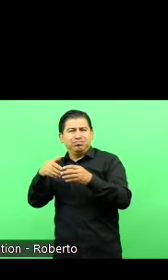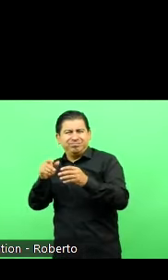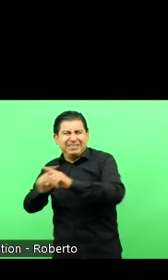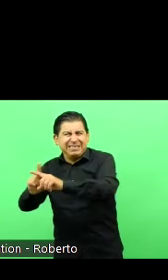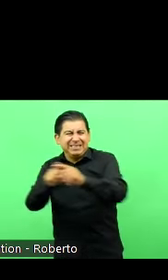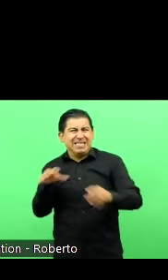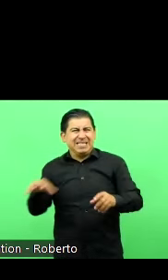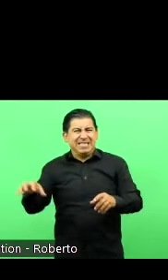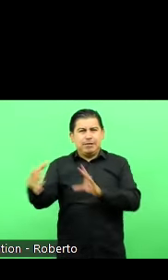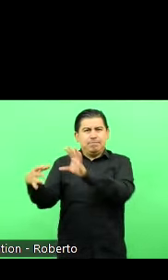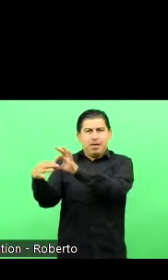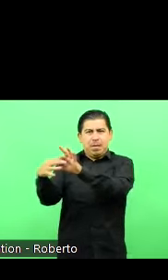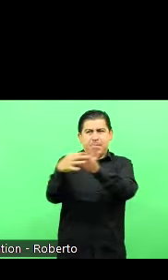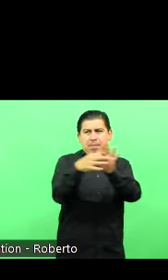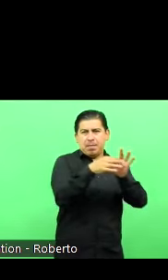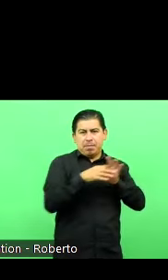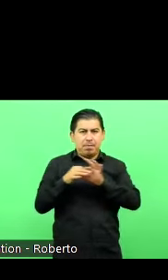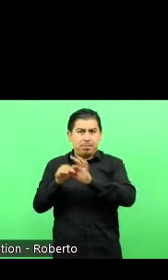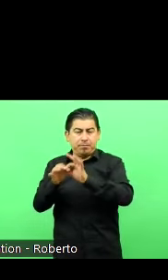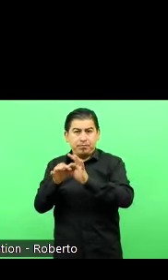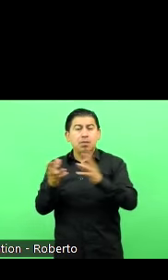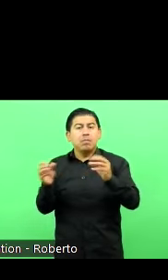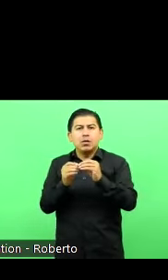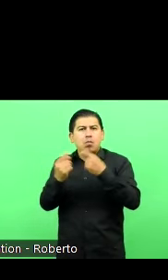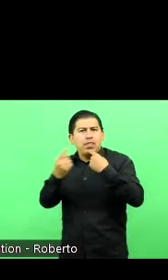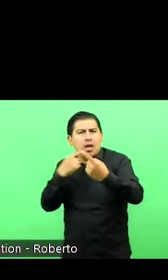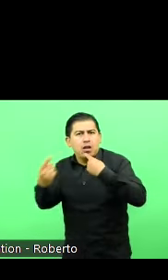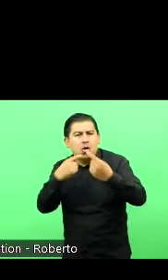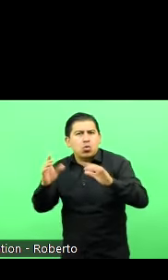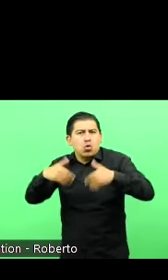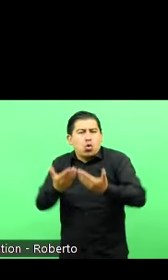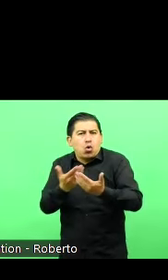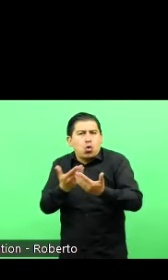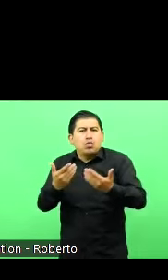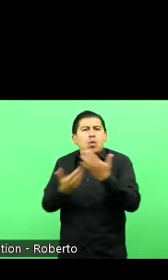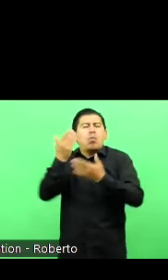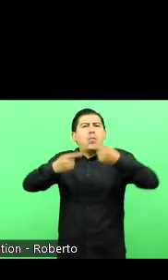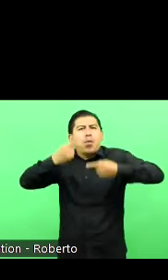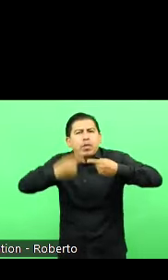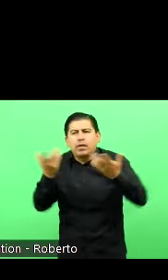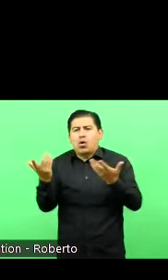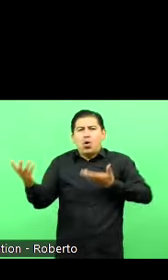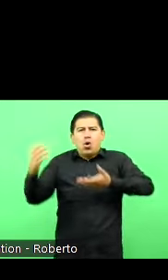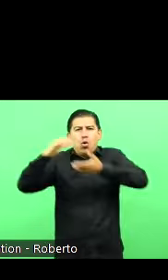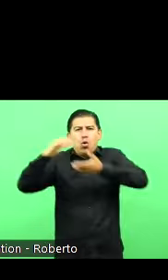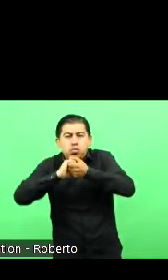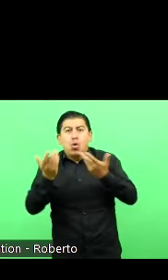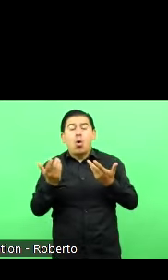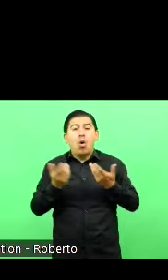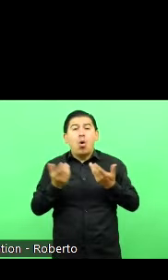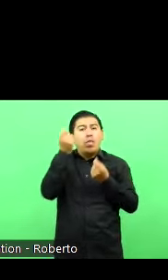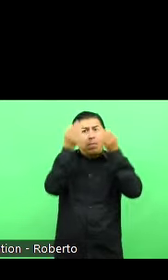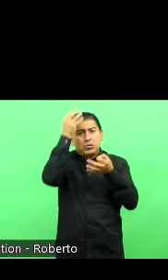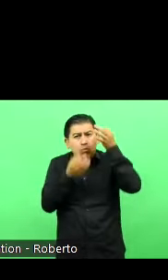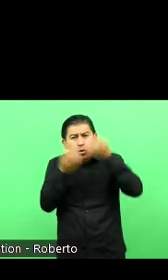policy dialogues, create new partnerships, mobilize additional resources, identify good practices,